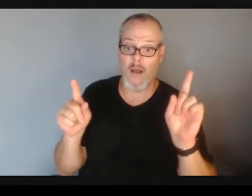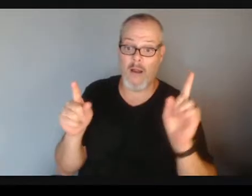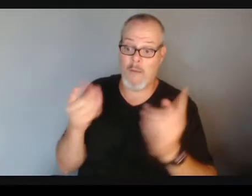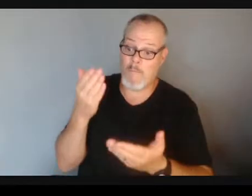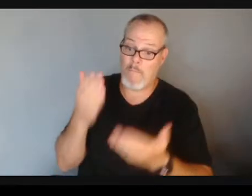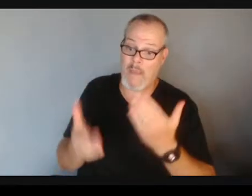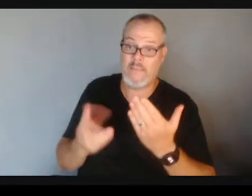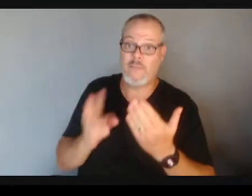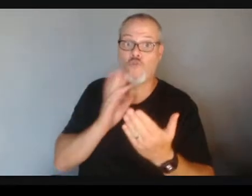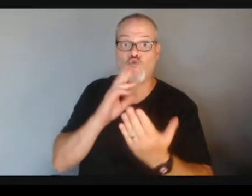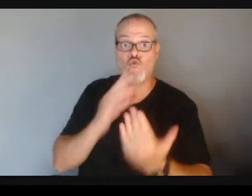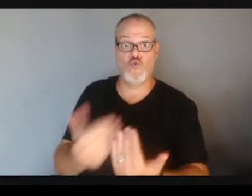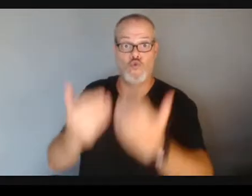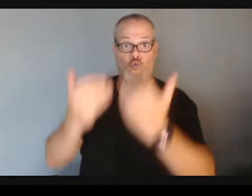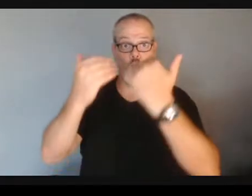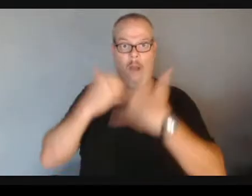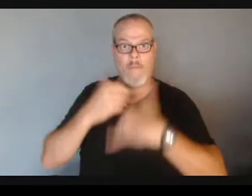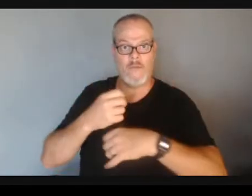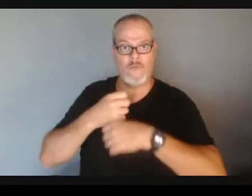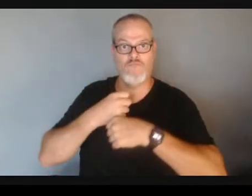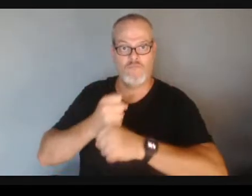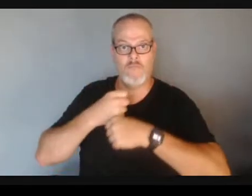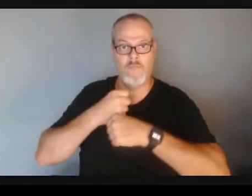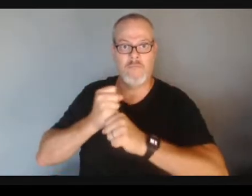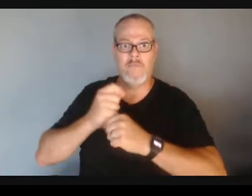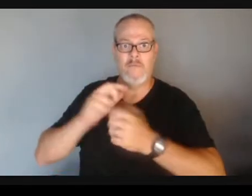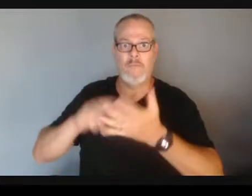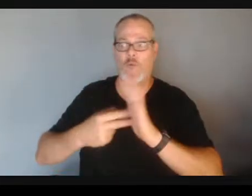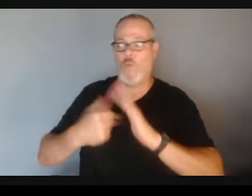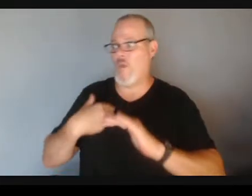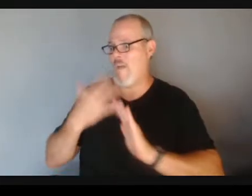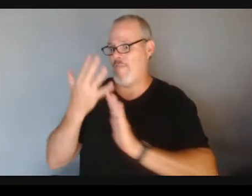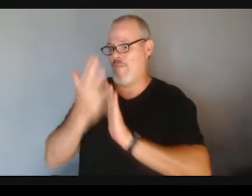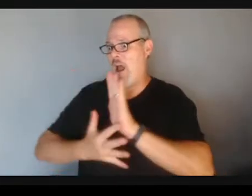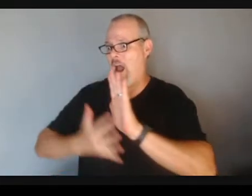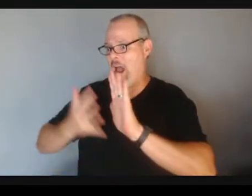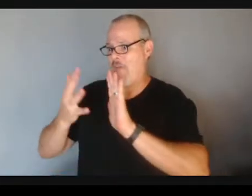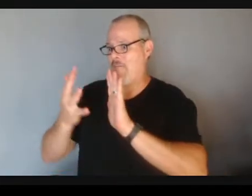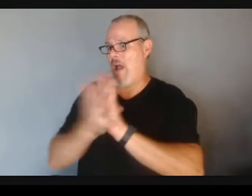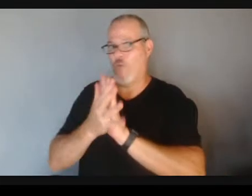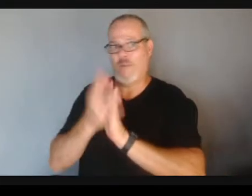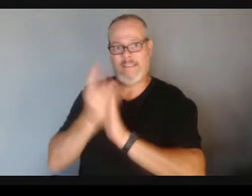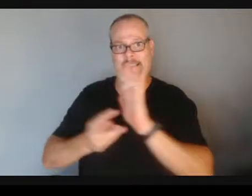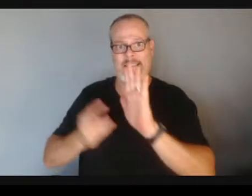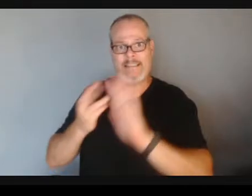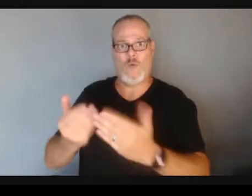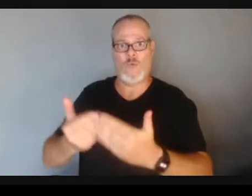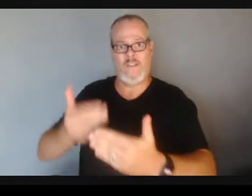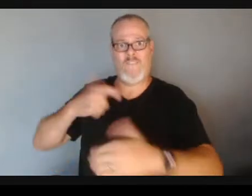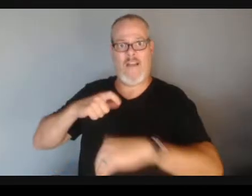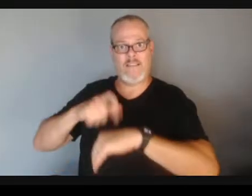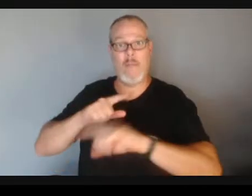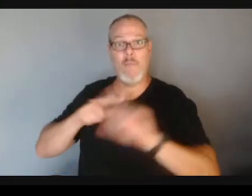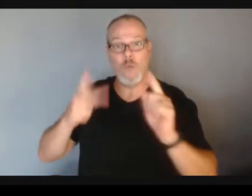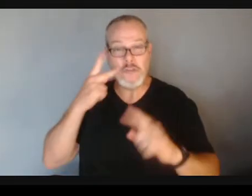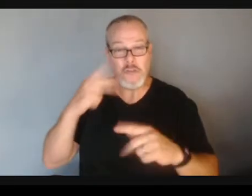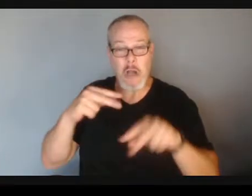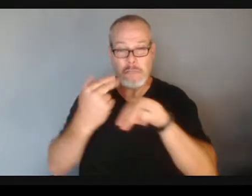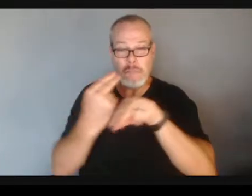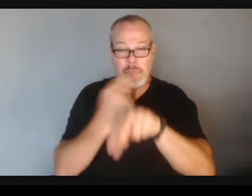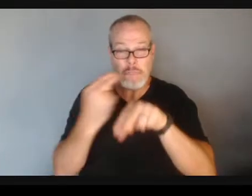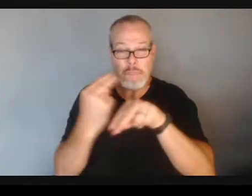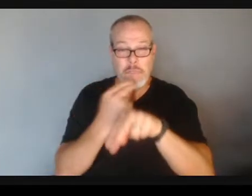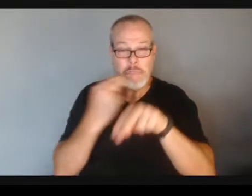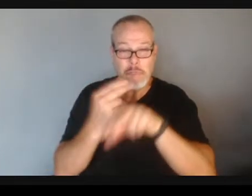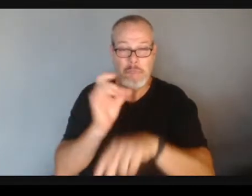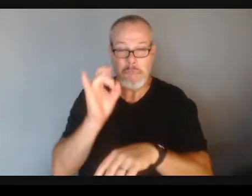generated from maybe Russia, where we have 5-6 hours of lead time. But with how bad traffic was, yes,